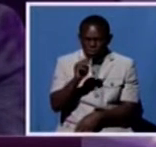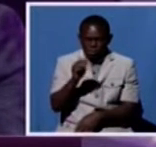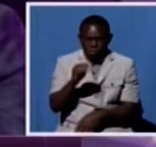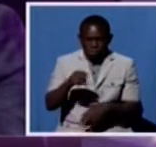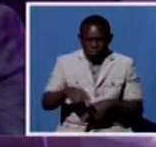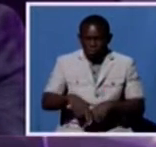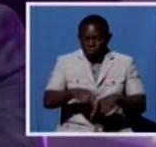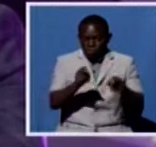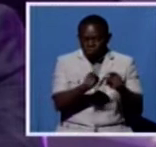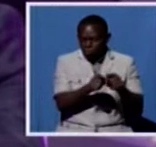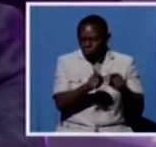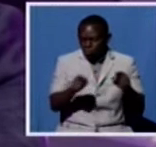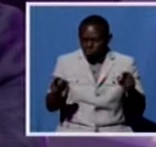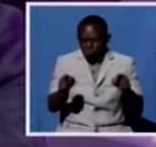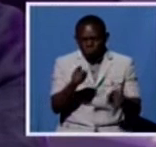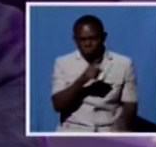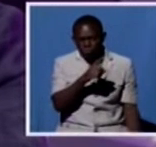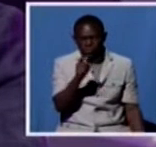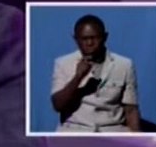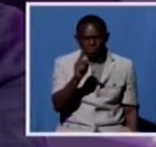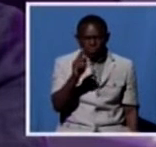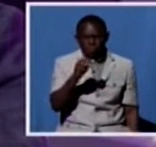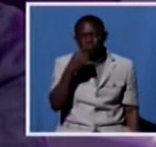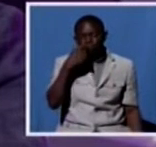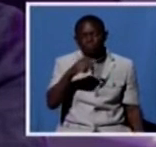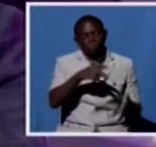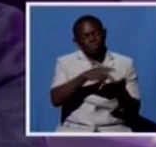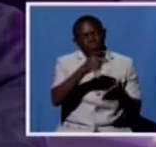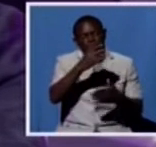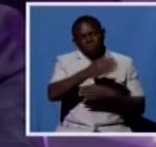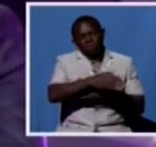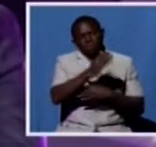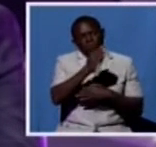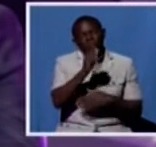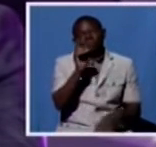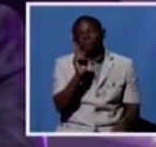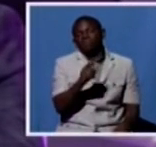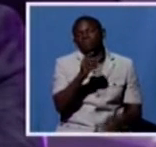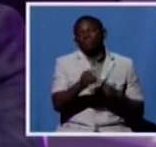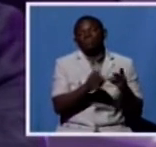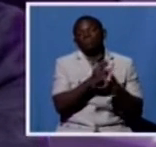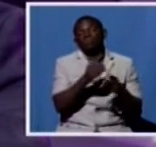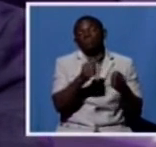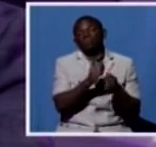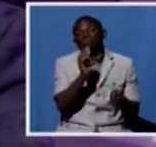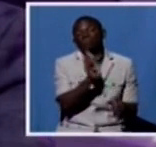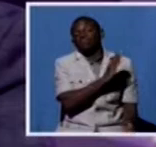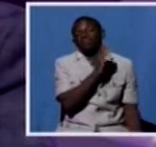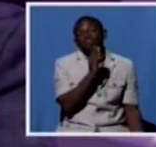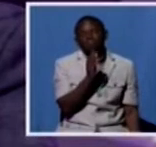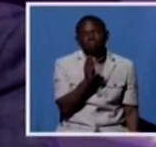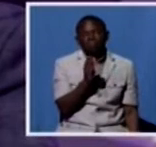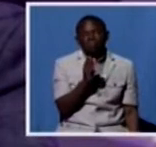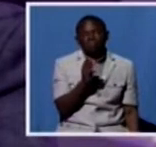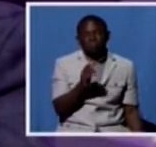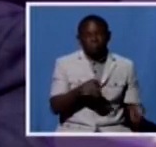100 kilometers, you pay a toll. And what we have at the moment is that most of